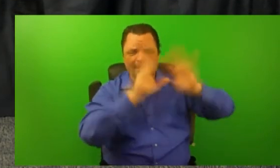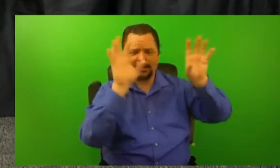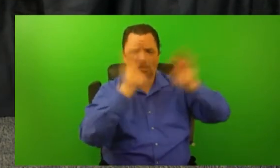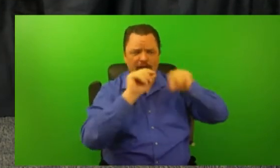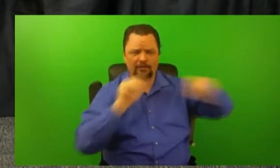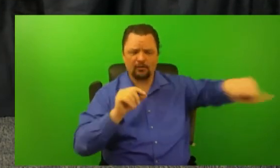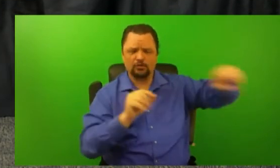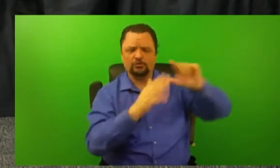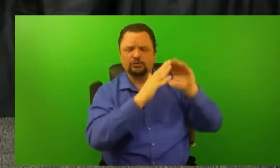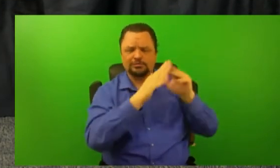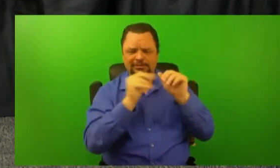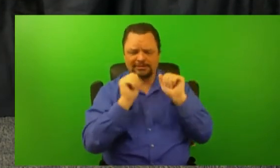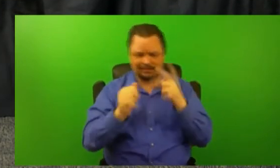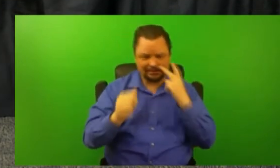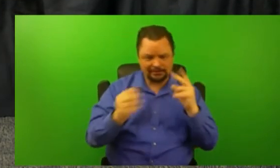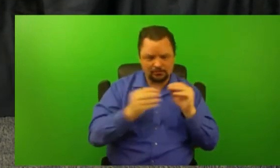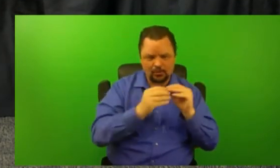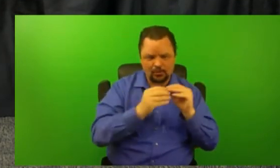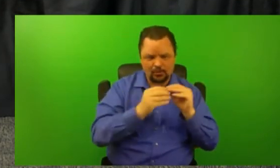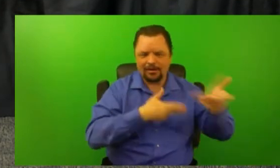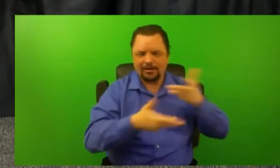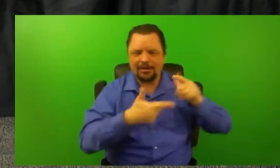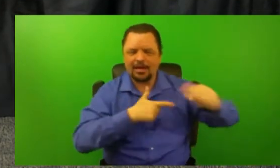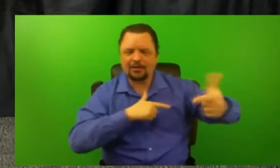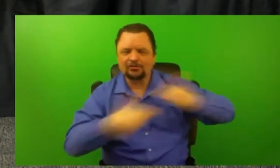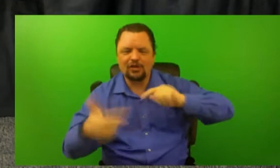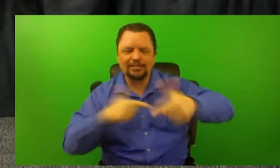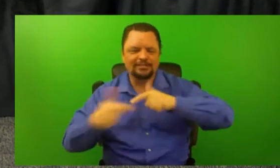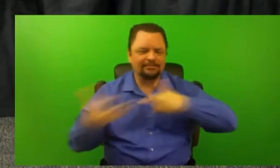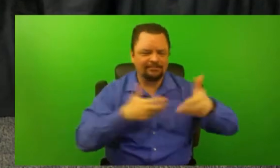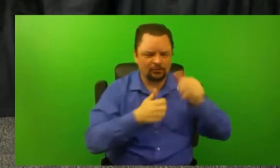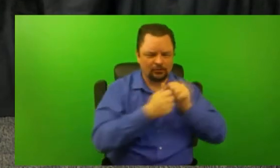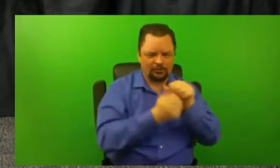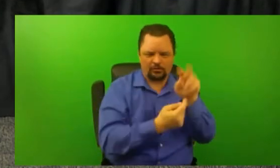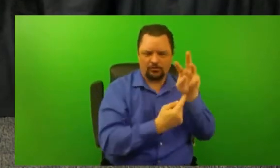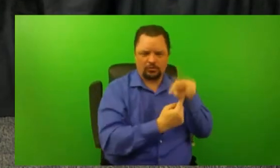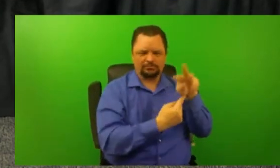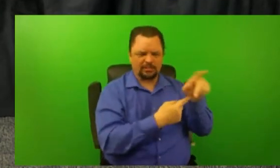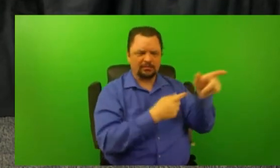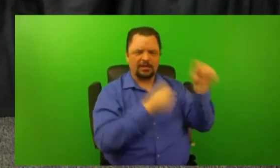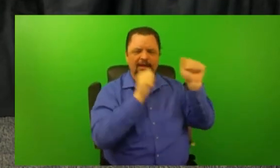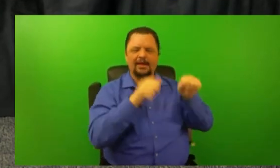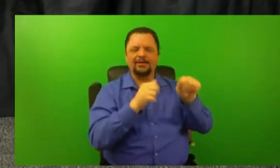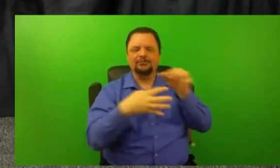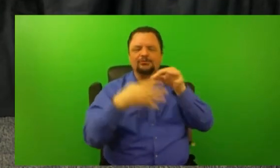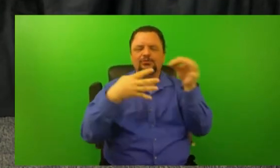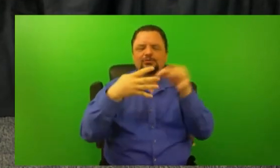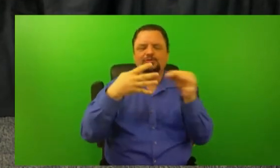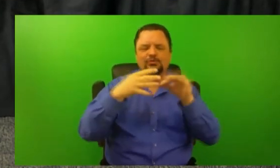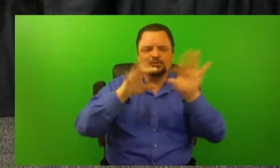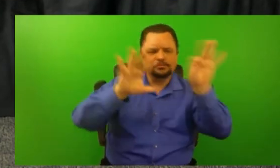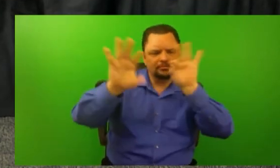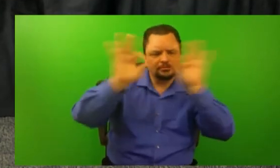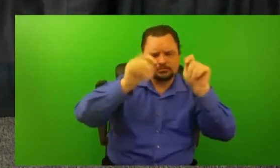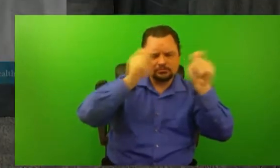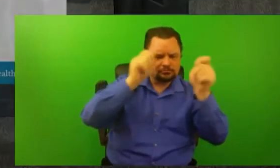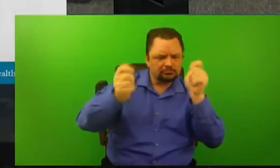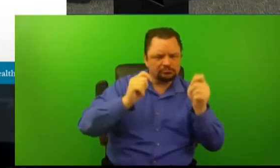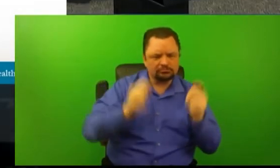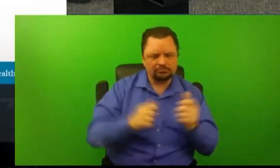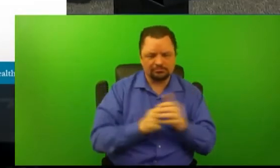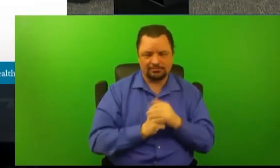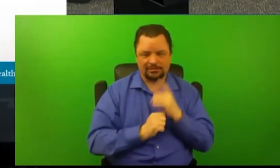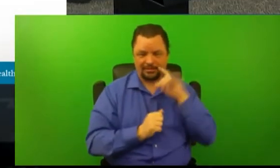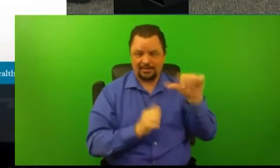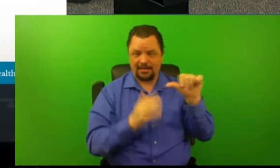with that and select the data. I think when we land on this page, it may not be apparent to some